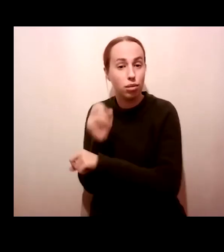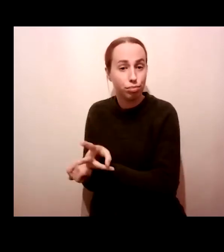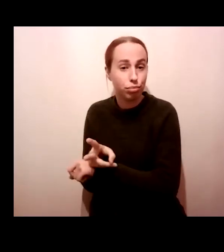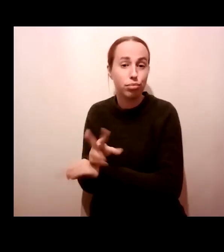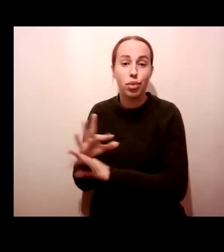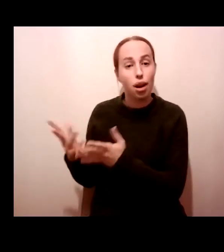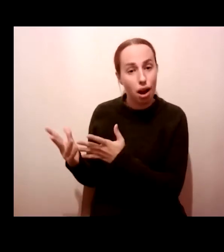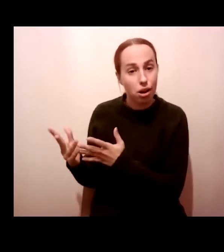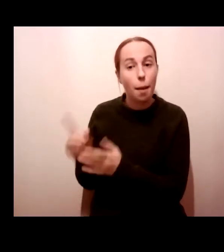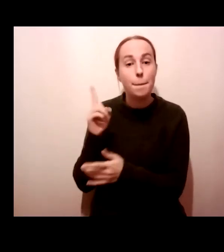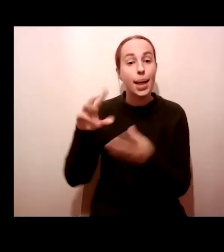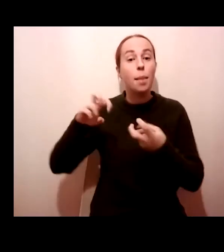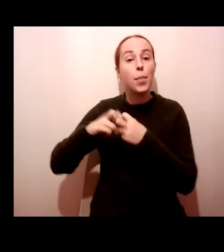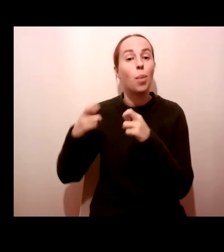child,